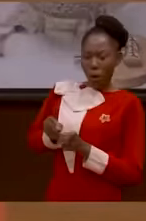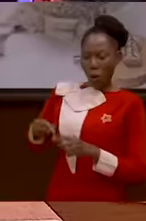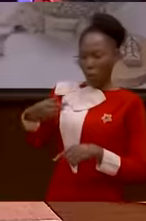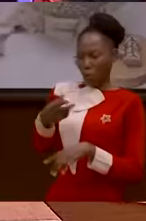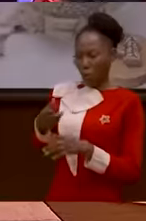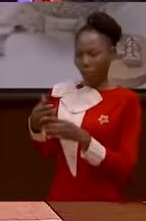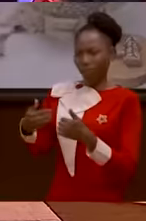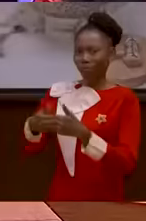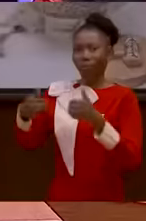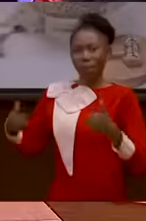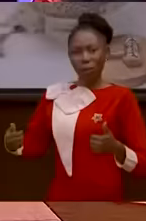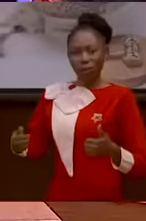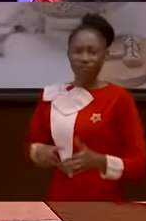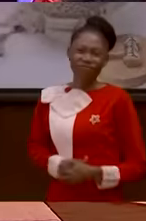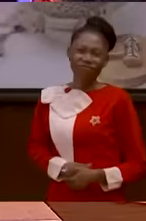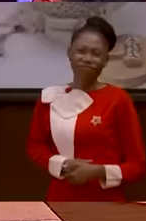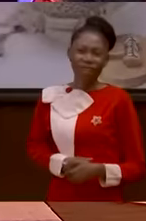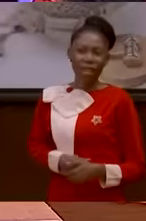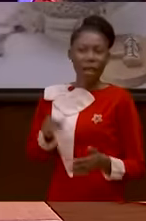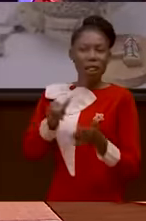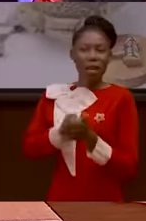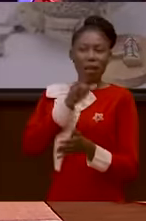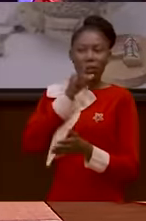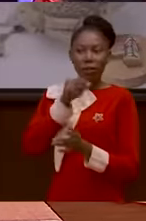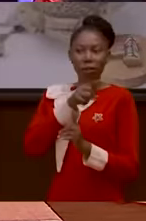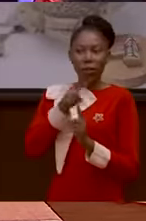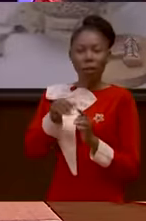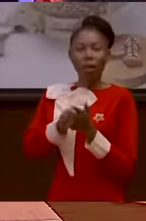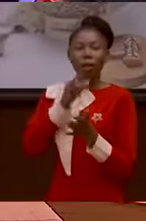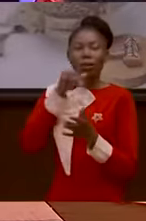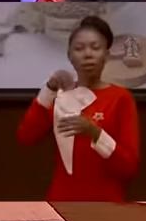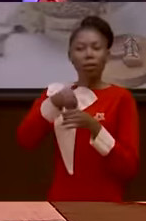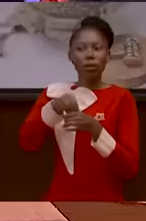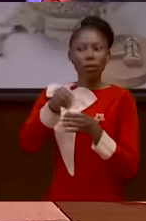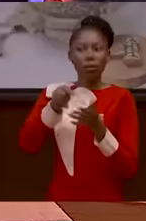together. I just stopped talking to him. So, and that was